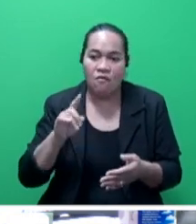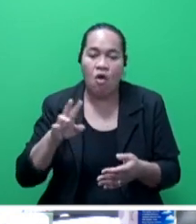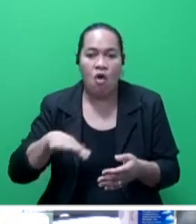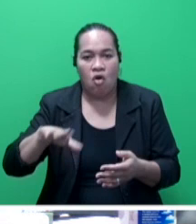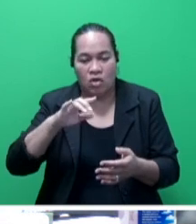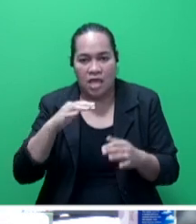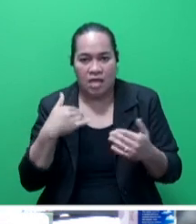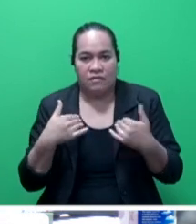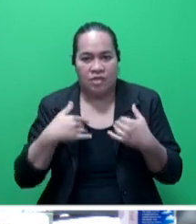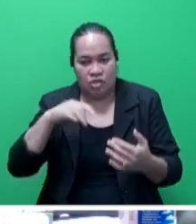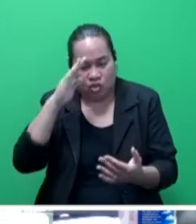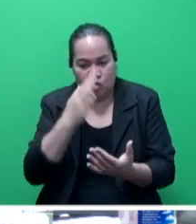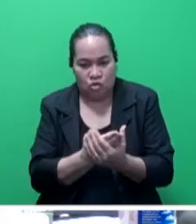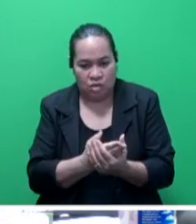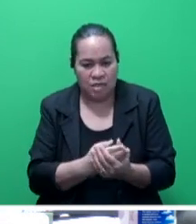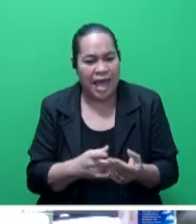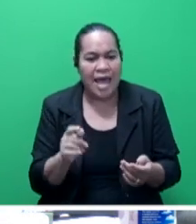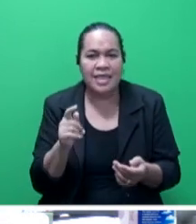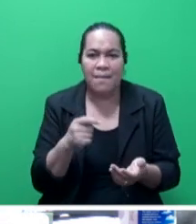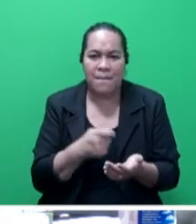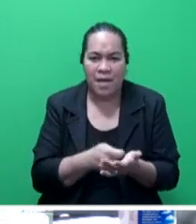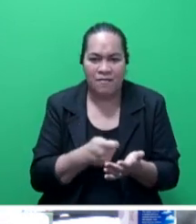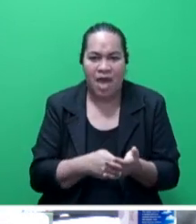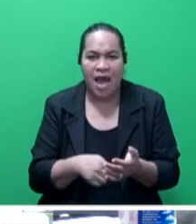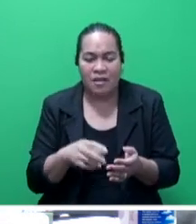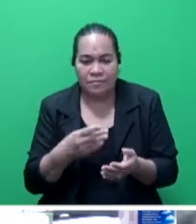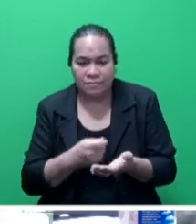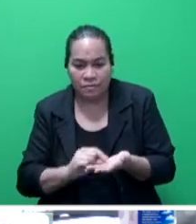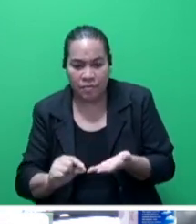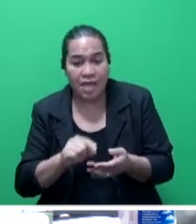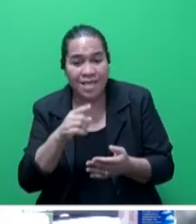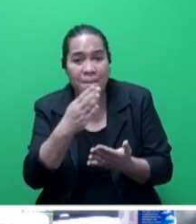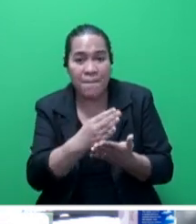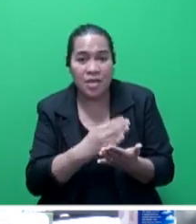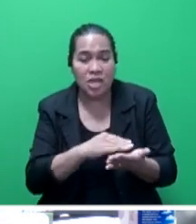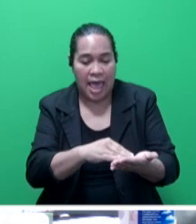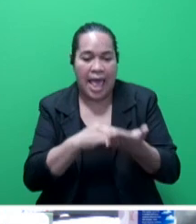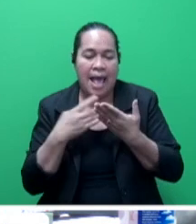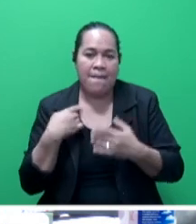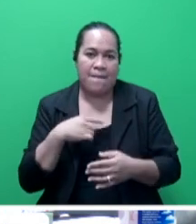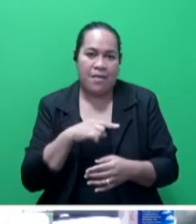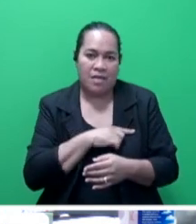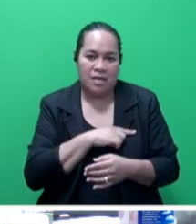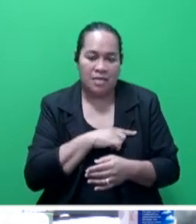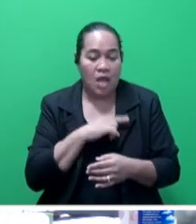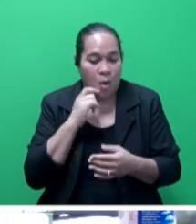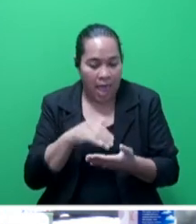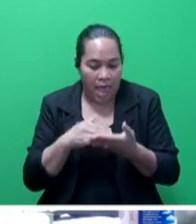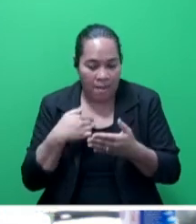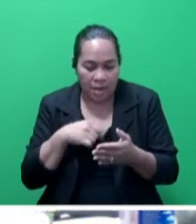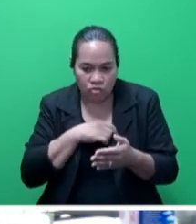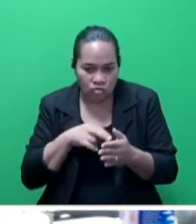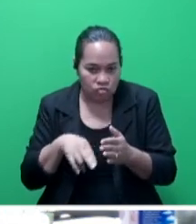10% across the board. Mr. Speaker, sir, the budget before this chamber is a budget that helps us all and steers us to